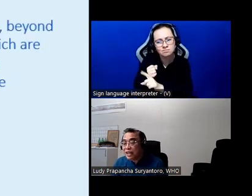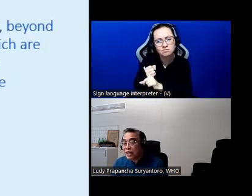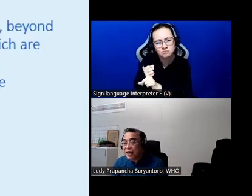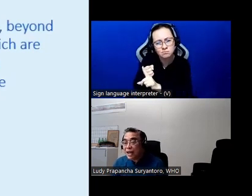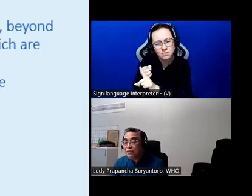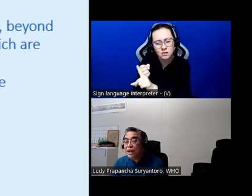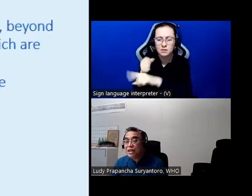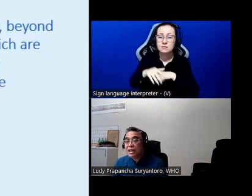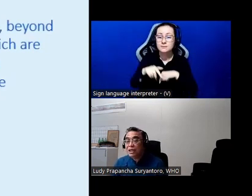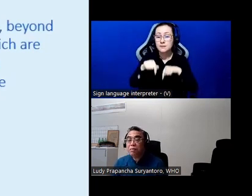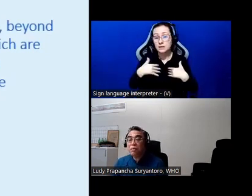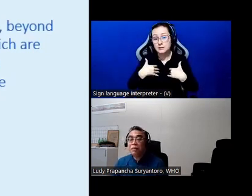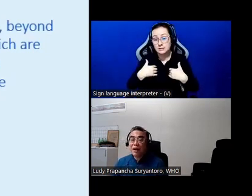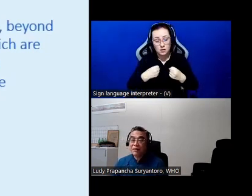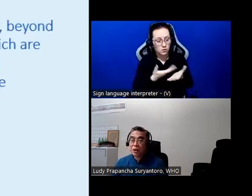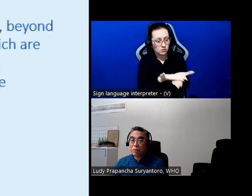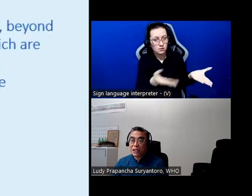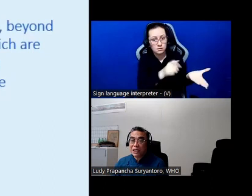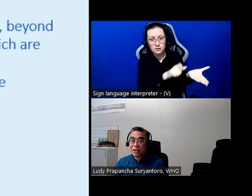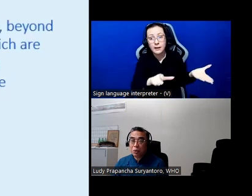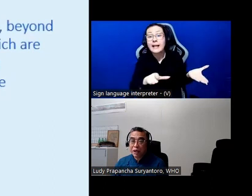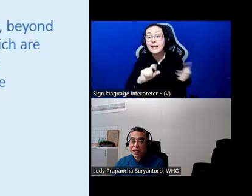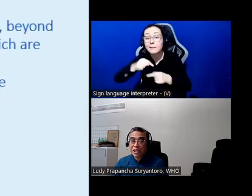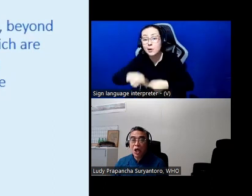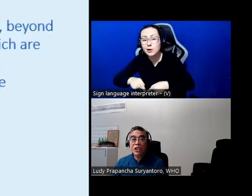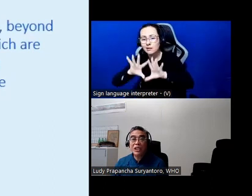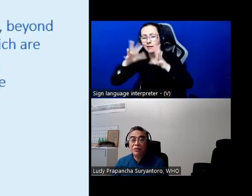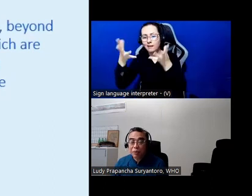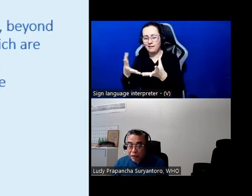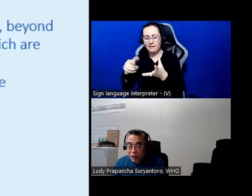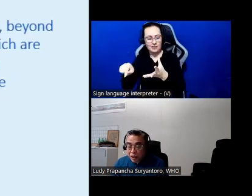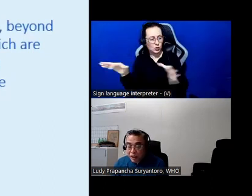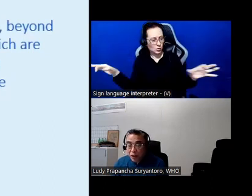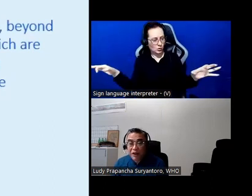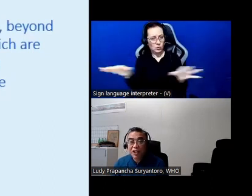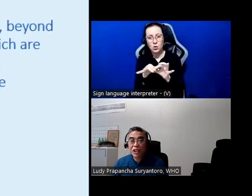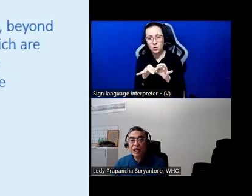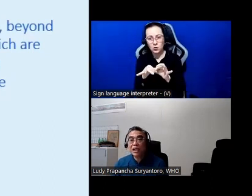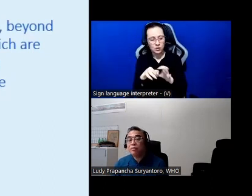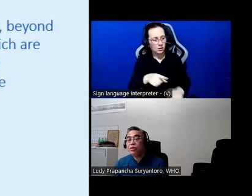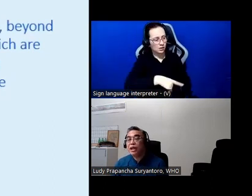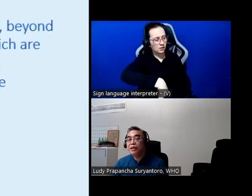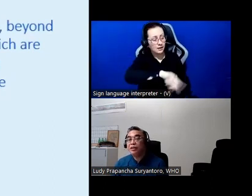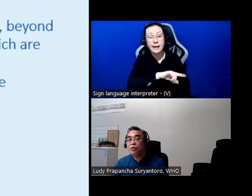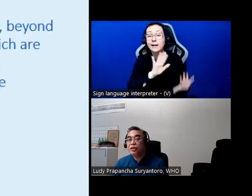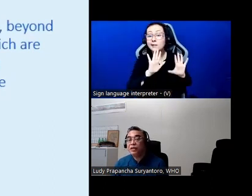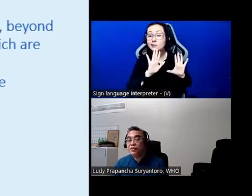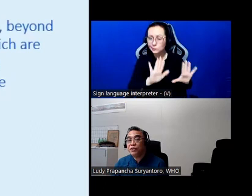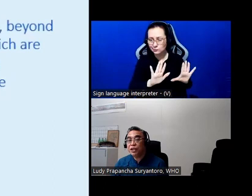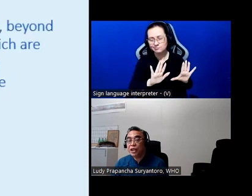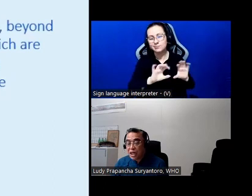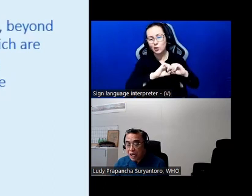policy. And finally, the public-private collaboration where technology, where innovation can come together to